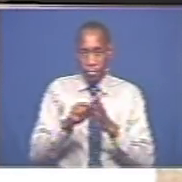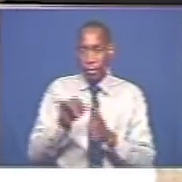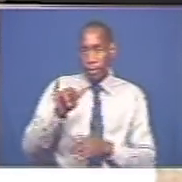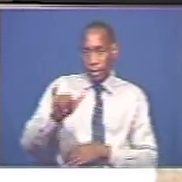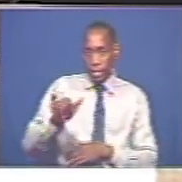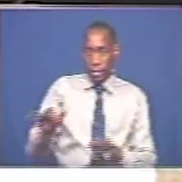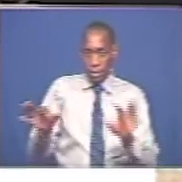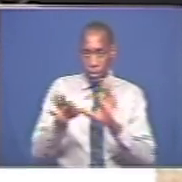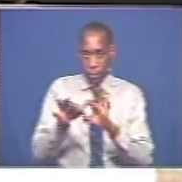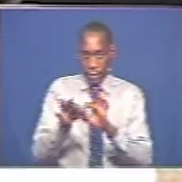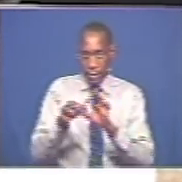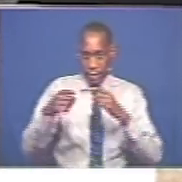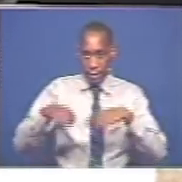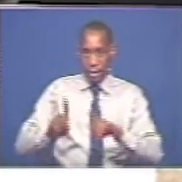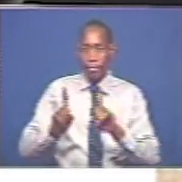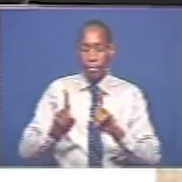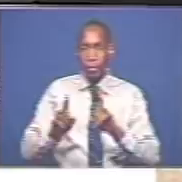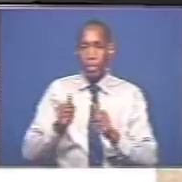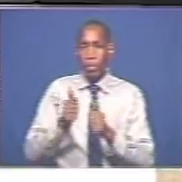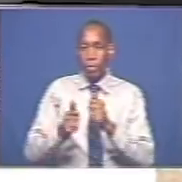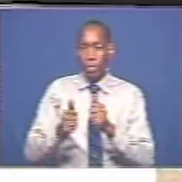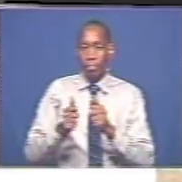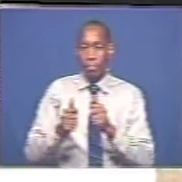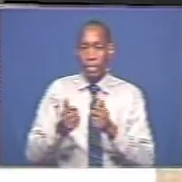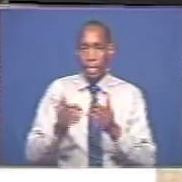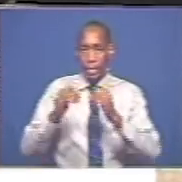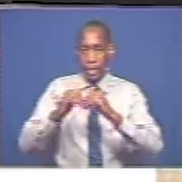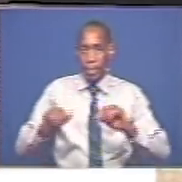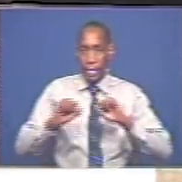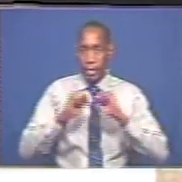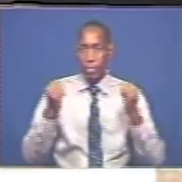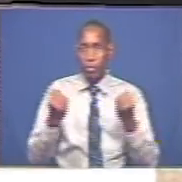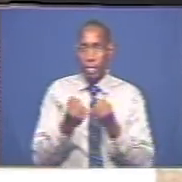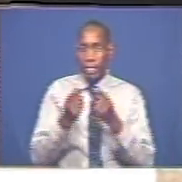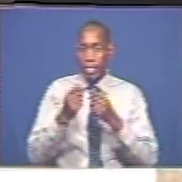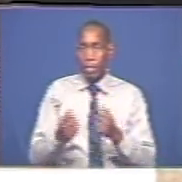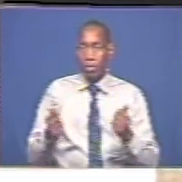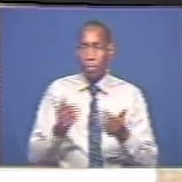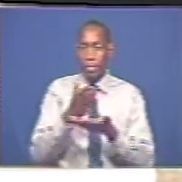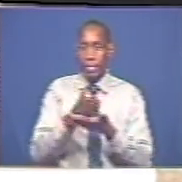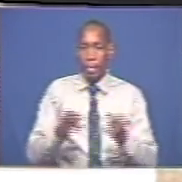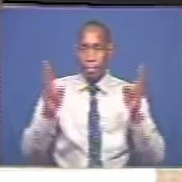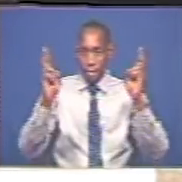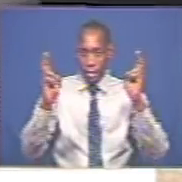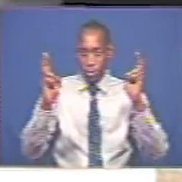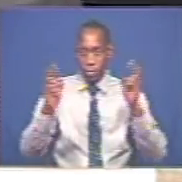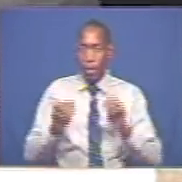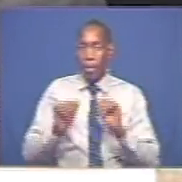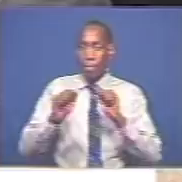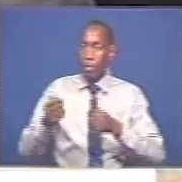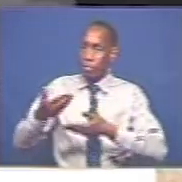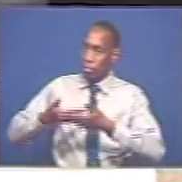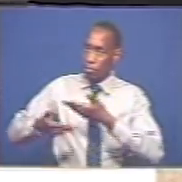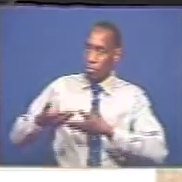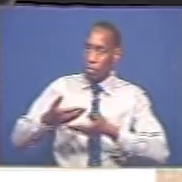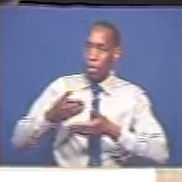connectedness itself, which is disintegrating in our society, could address some of the issues. We are able to look at each other, yeah. and know what is